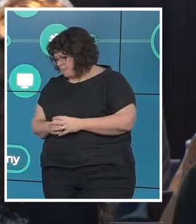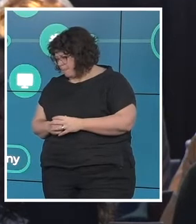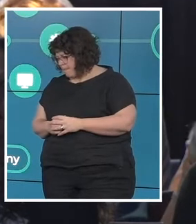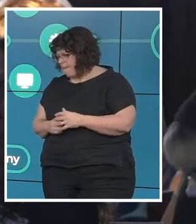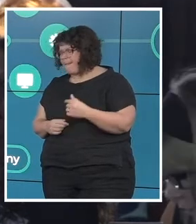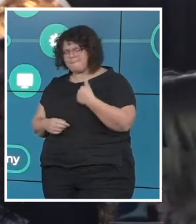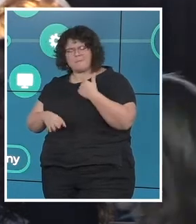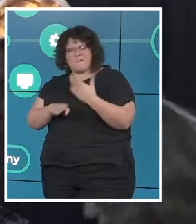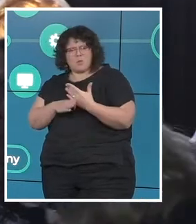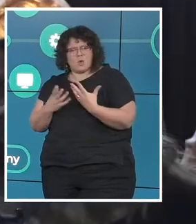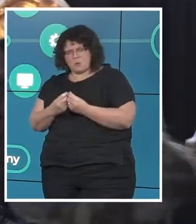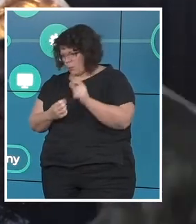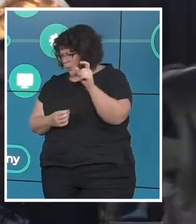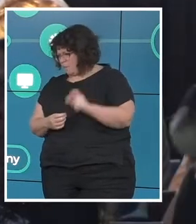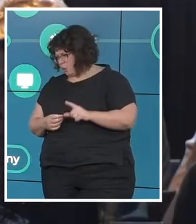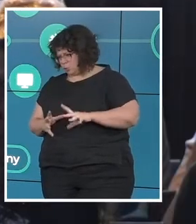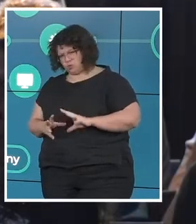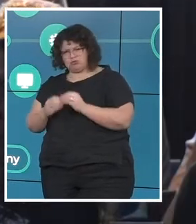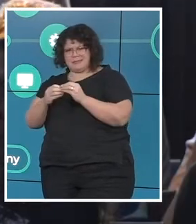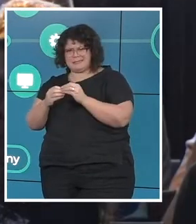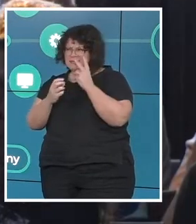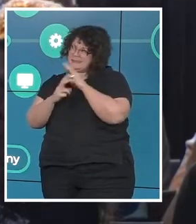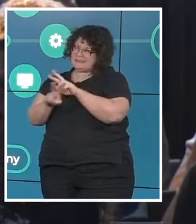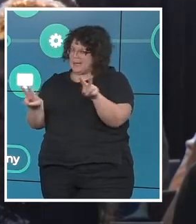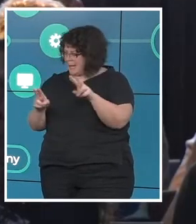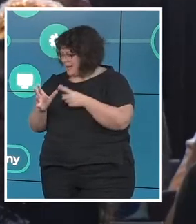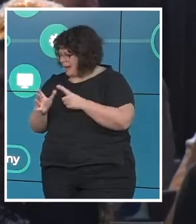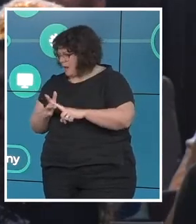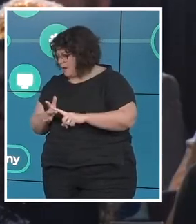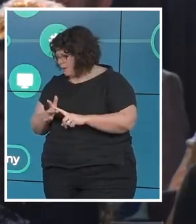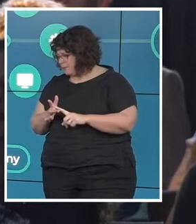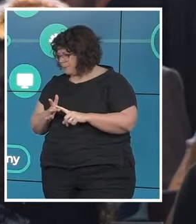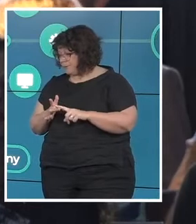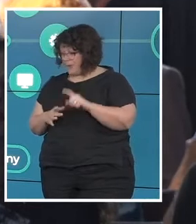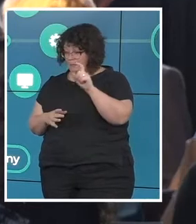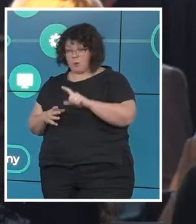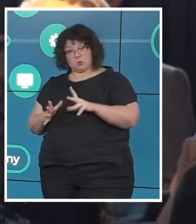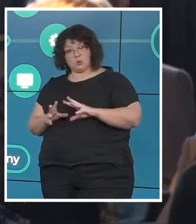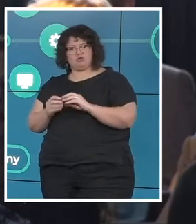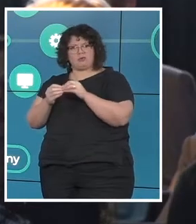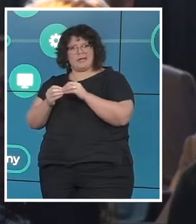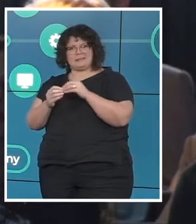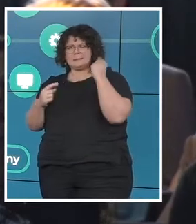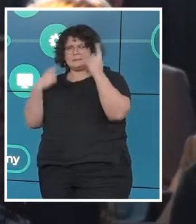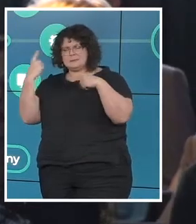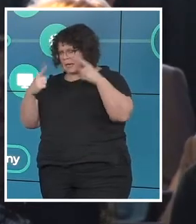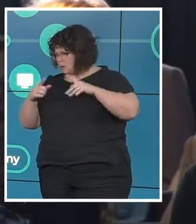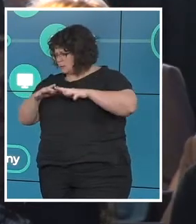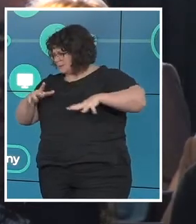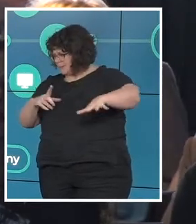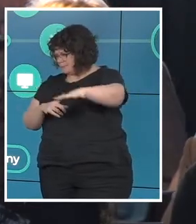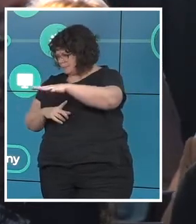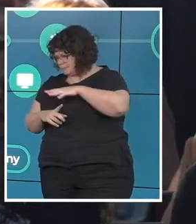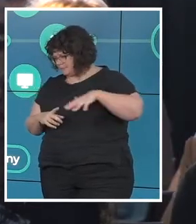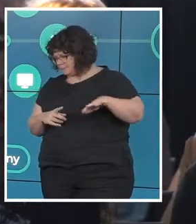about Be My Eyes. So those are 3 apps. Seeing AI runs on the iPhone and,